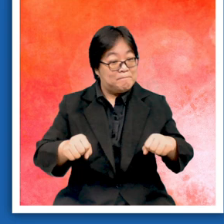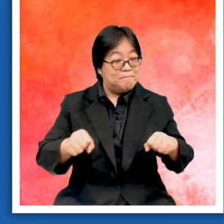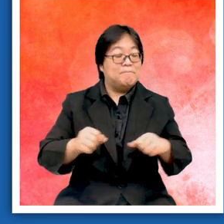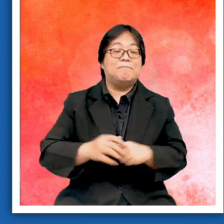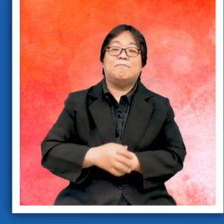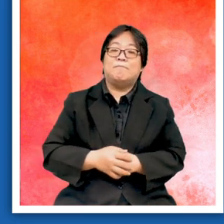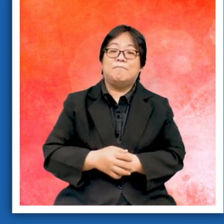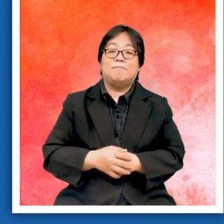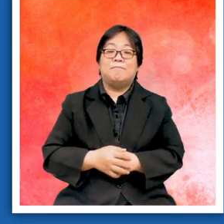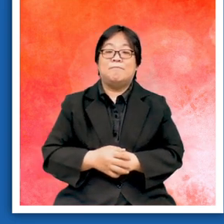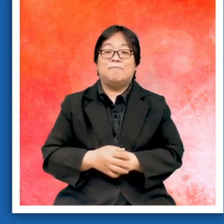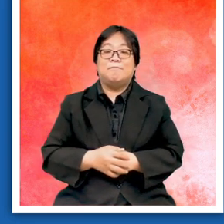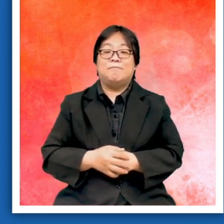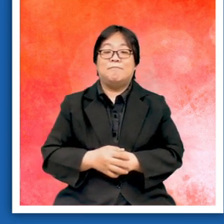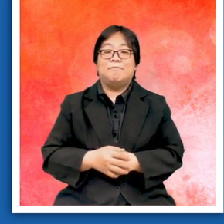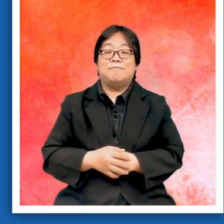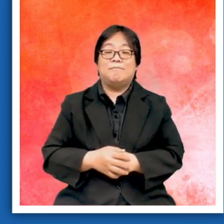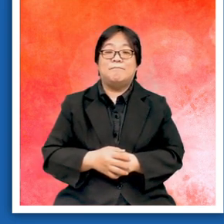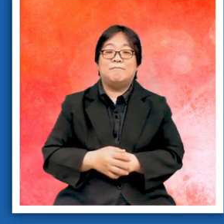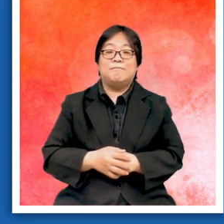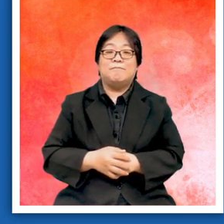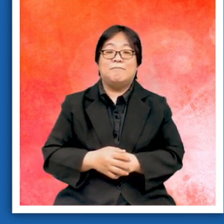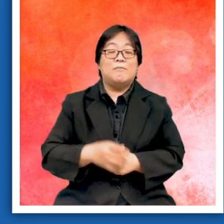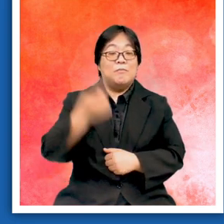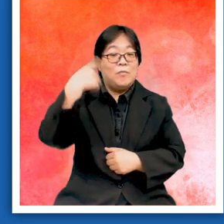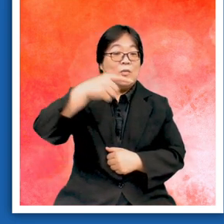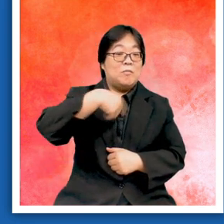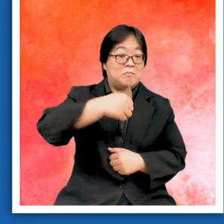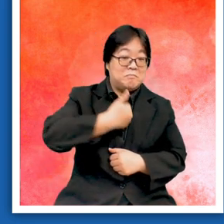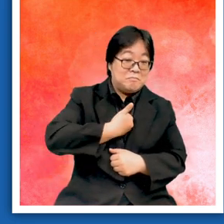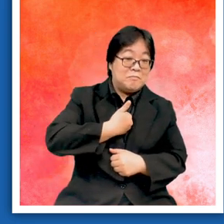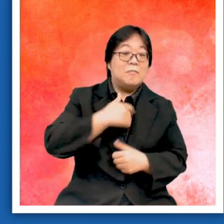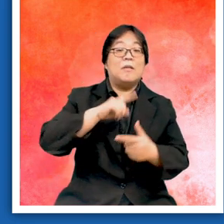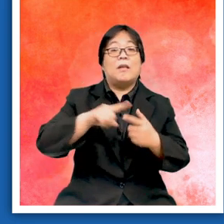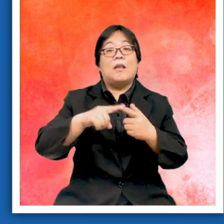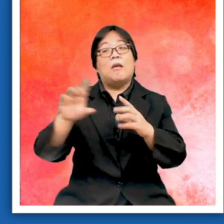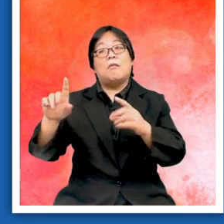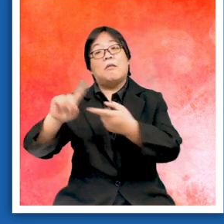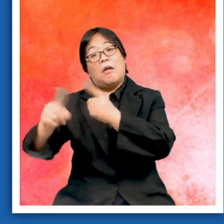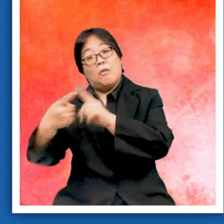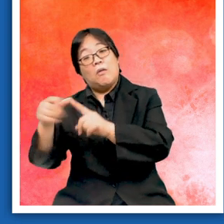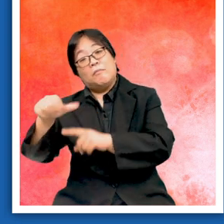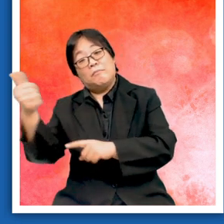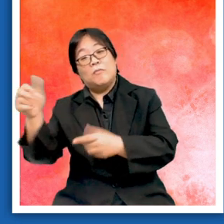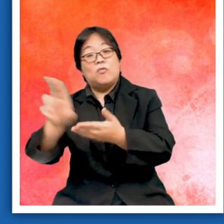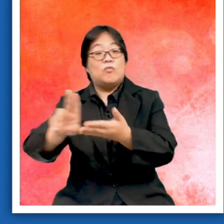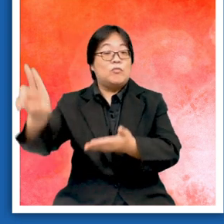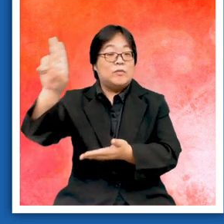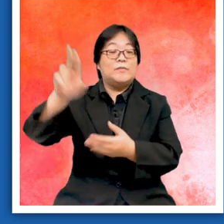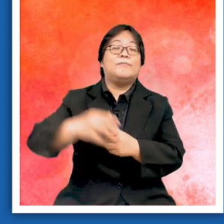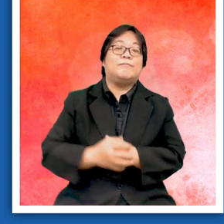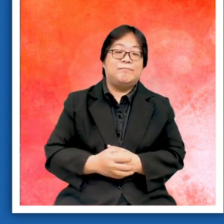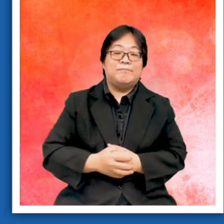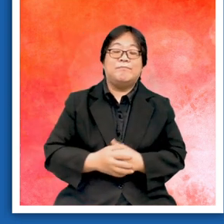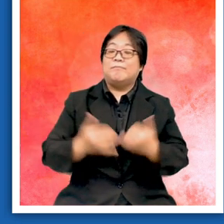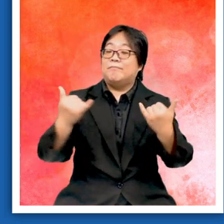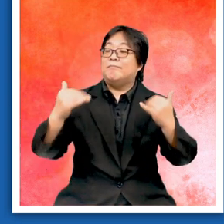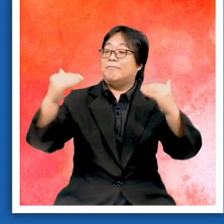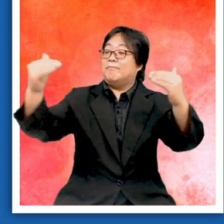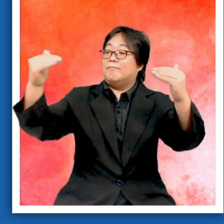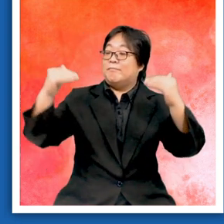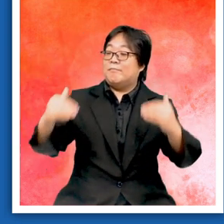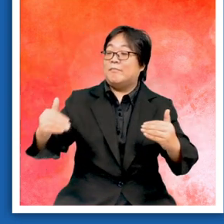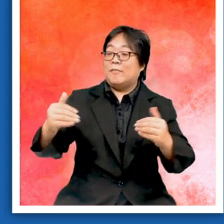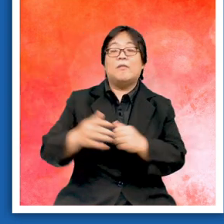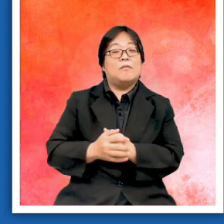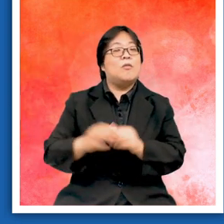yourself and your friends at the university. So let's go to the main